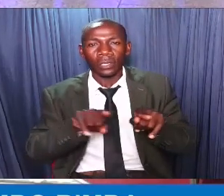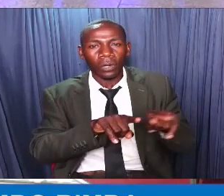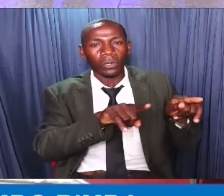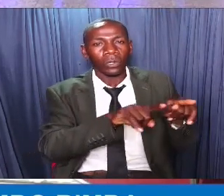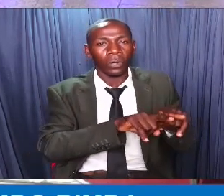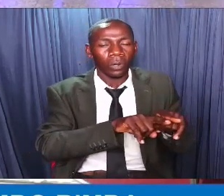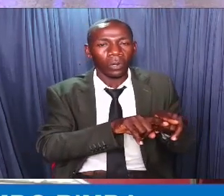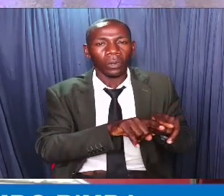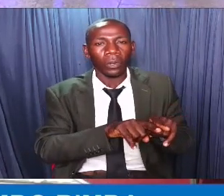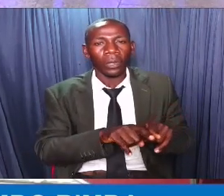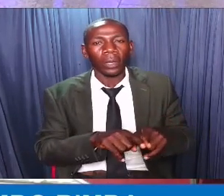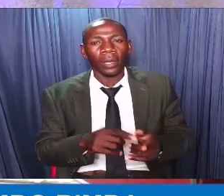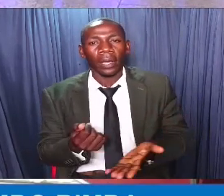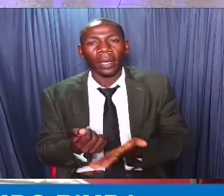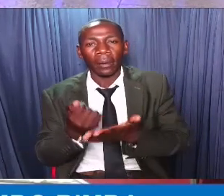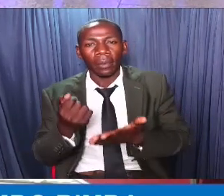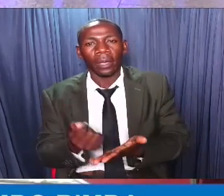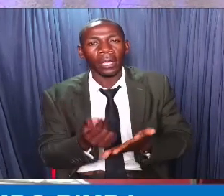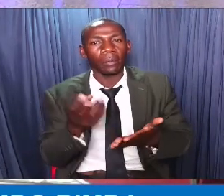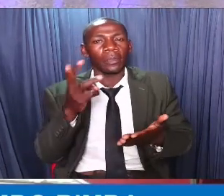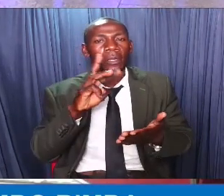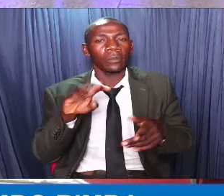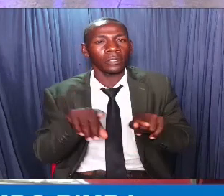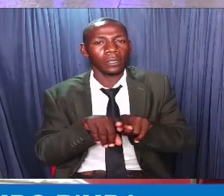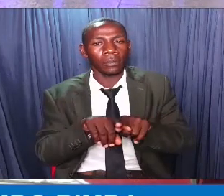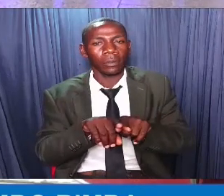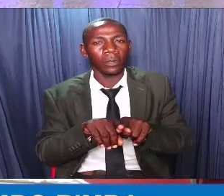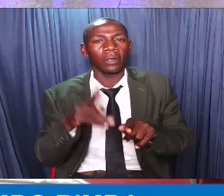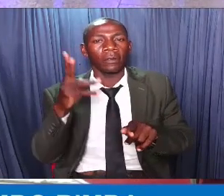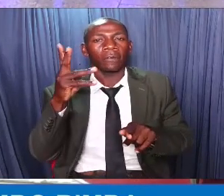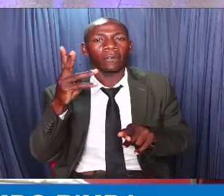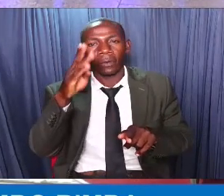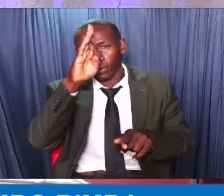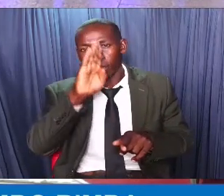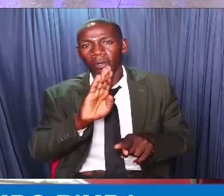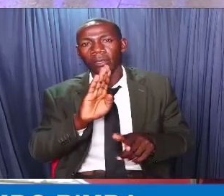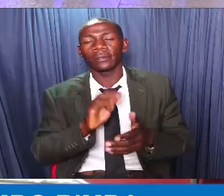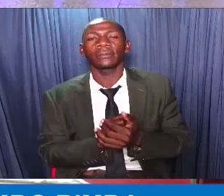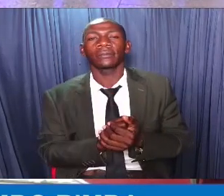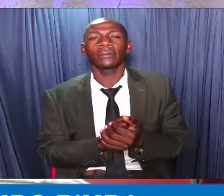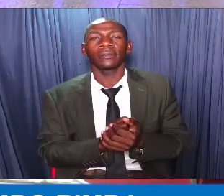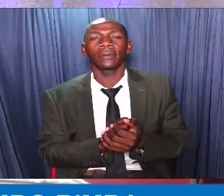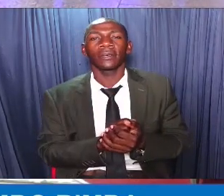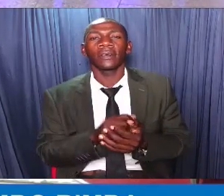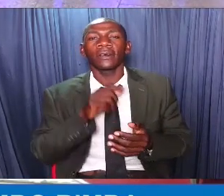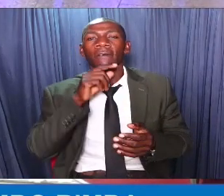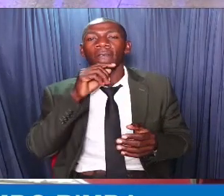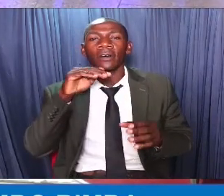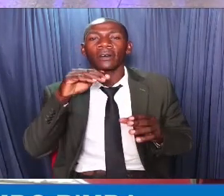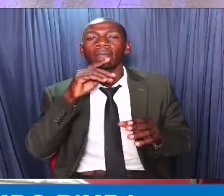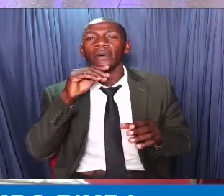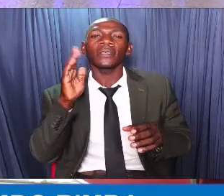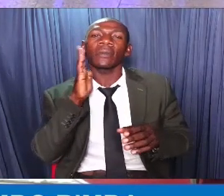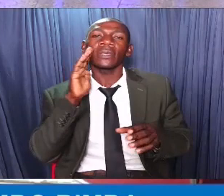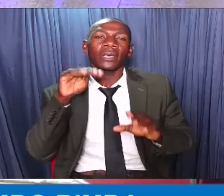Them too. Uwaridhishe. You should please them. Ni Mungu wa nne huyo. That is the fourth God. Baba mkwe na mama mkwe wameunganishwa